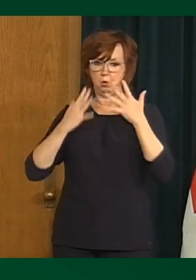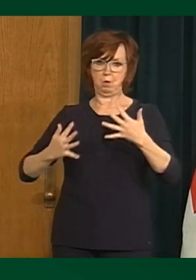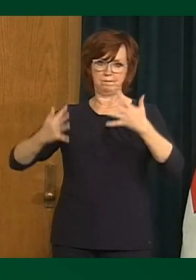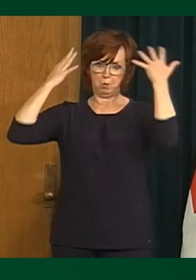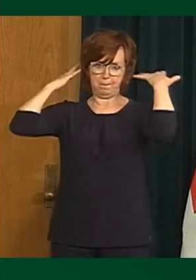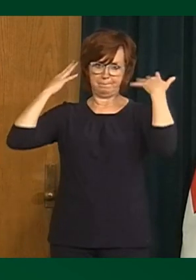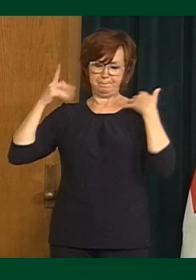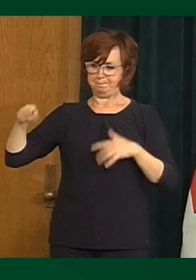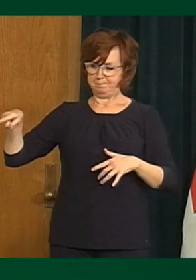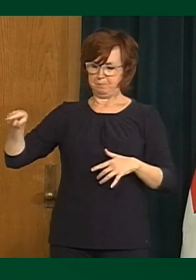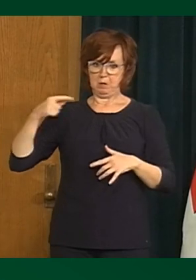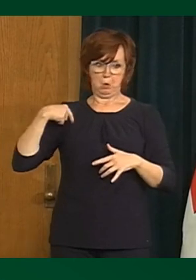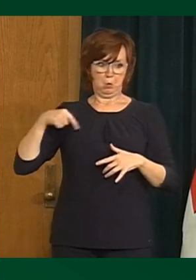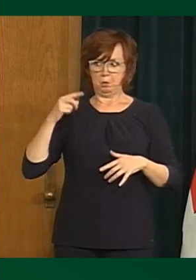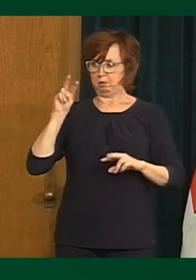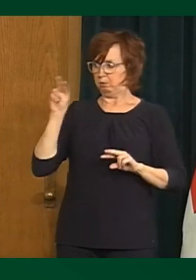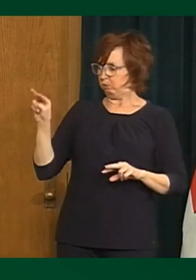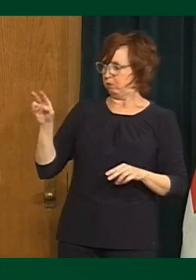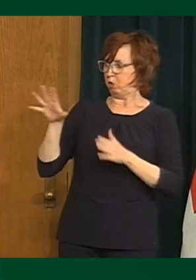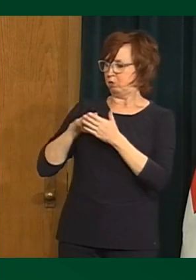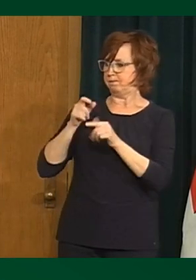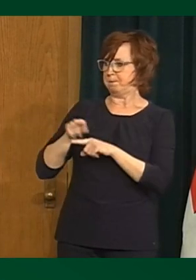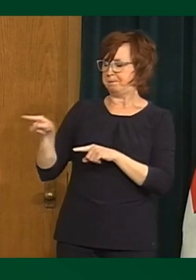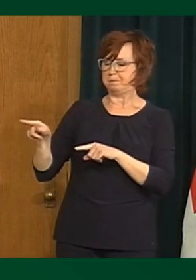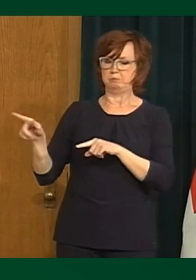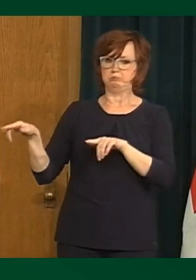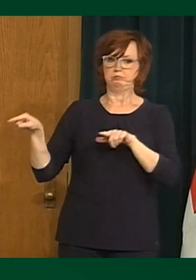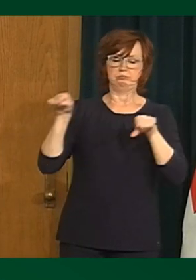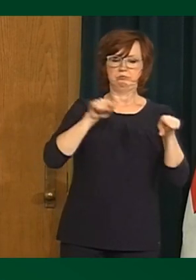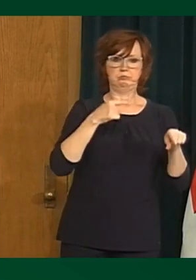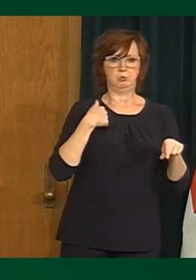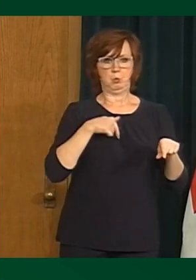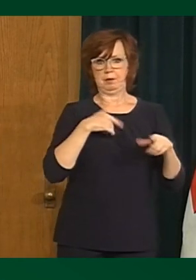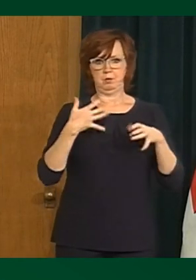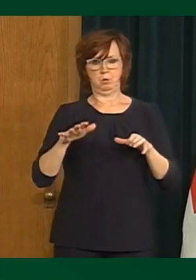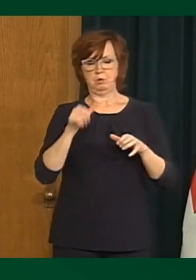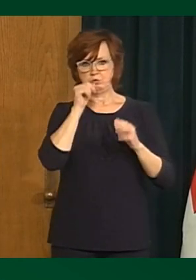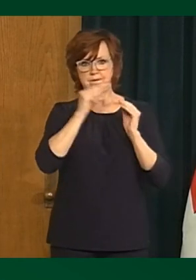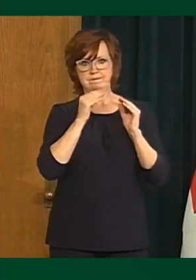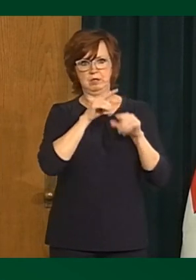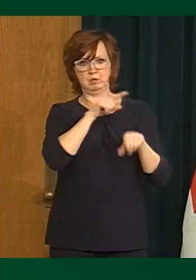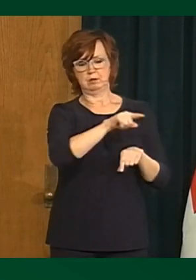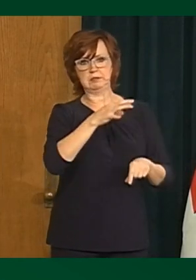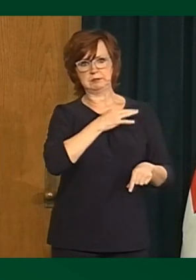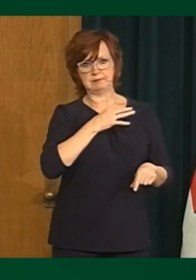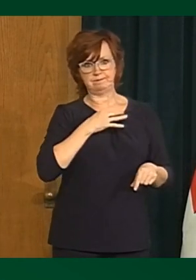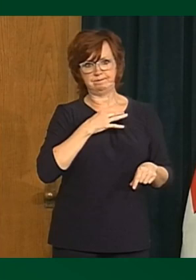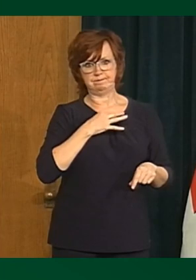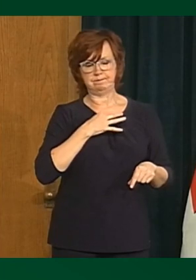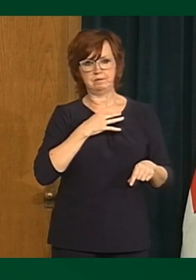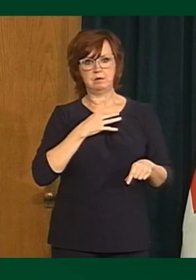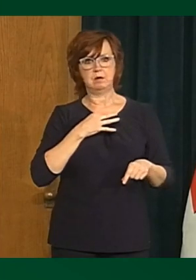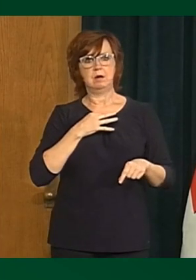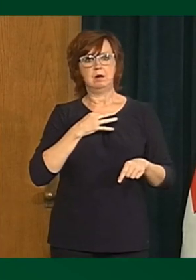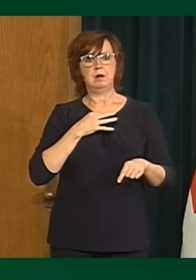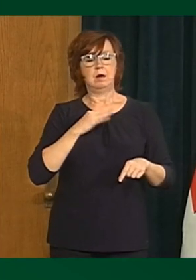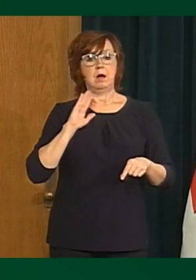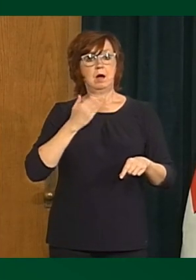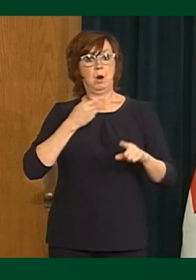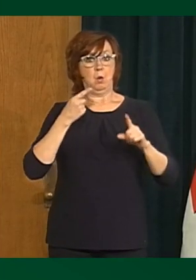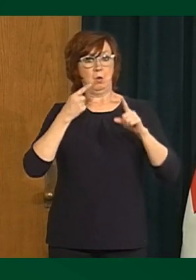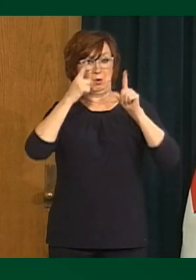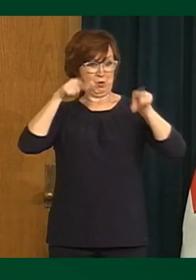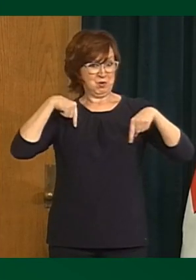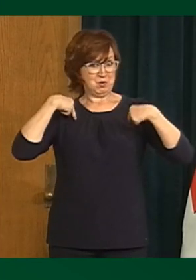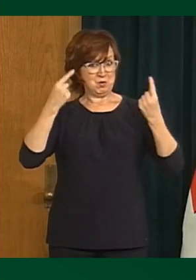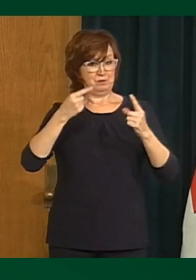individuals in our community, and in particular, quite often in long-term care homes. So the goal has never been to eradicate COVID-19. It has been